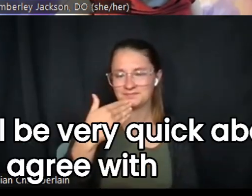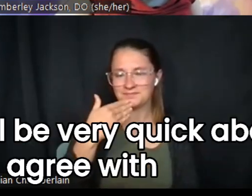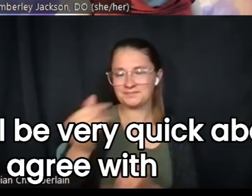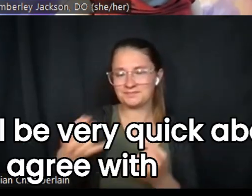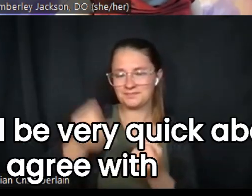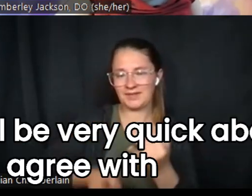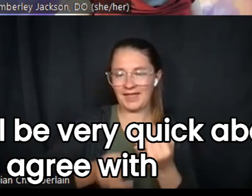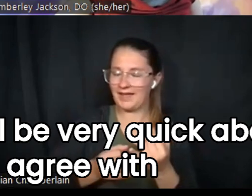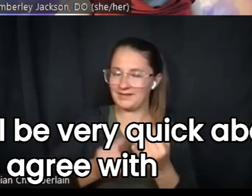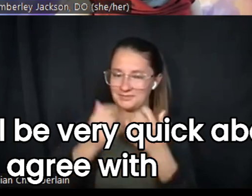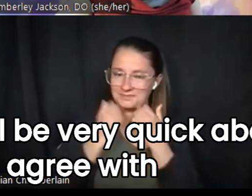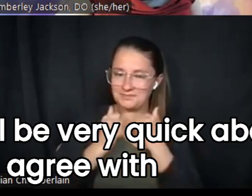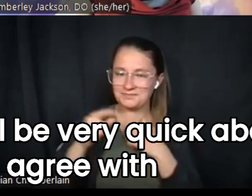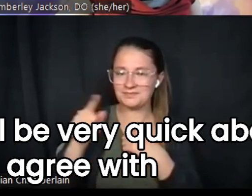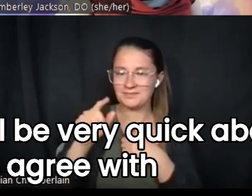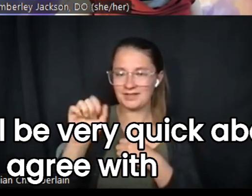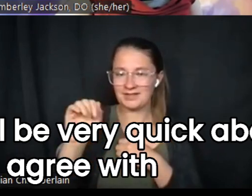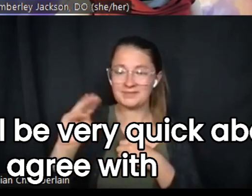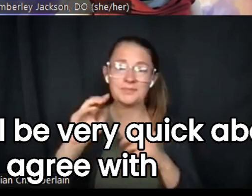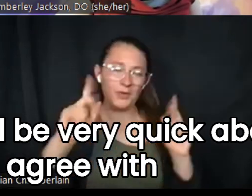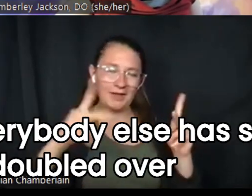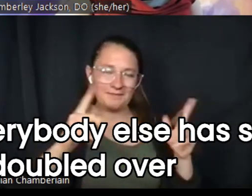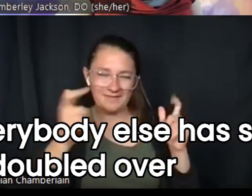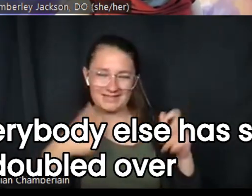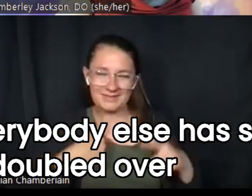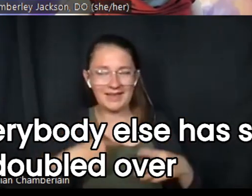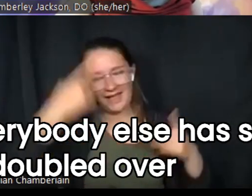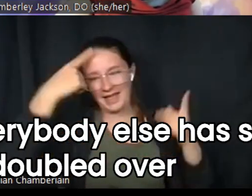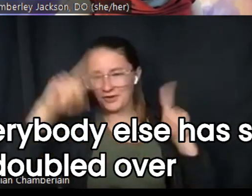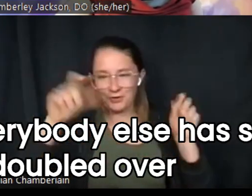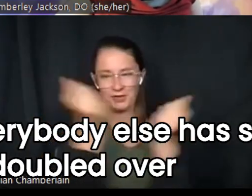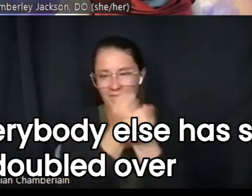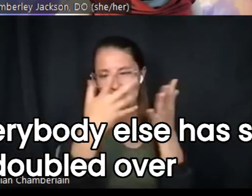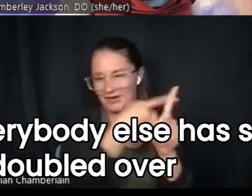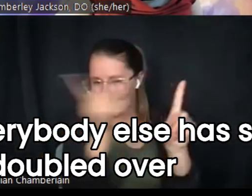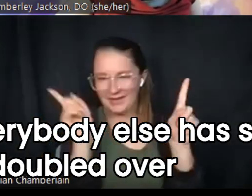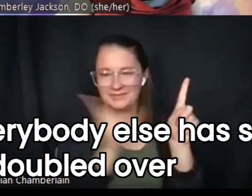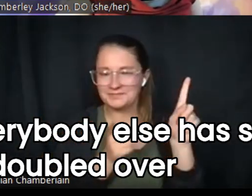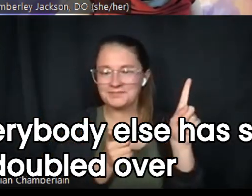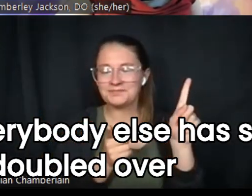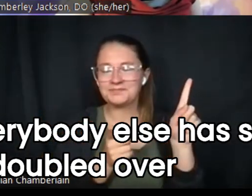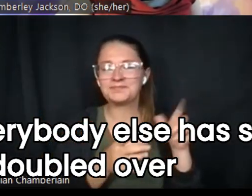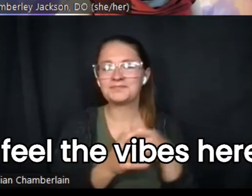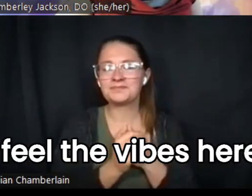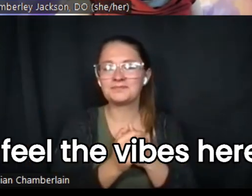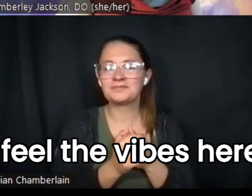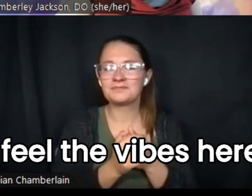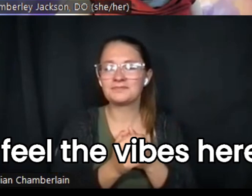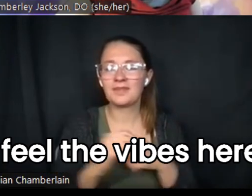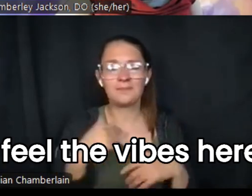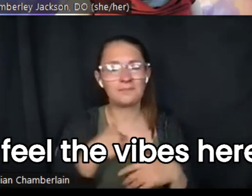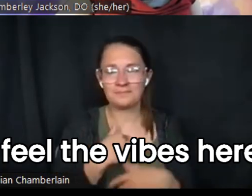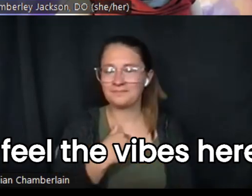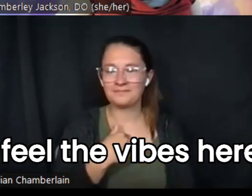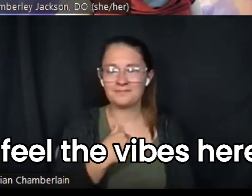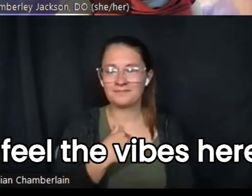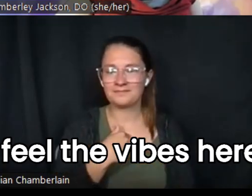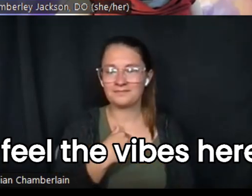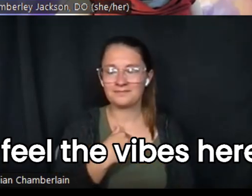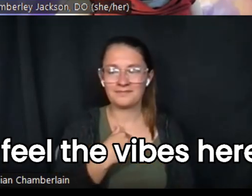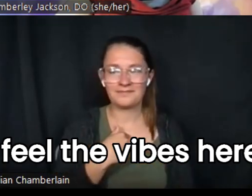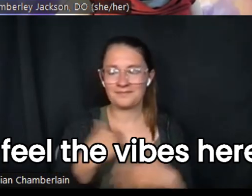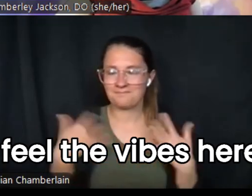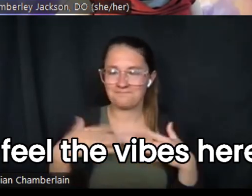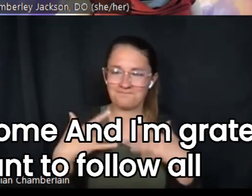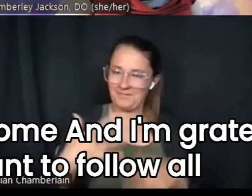Sam, please. Okay, I'll be very quick about this. I agree with everything everybody else has said. I am doubled over with. I'm just